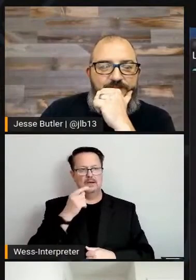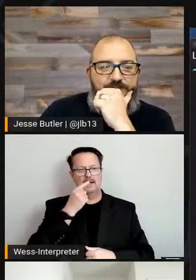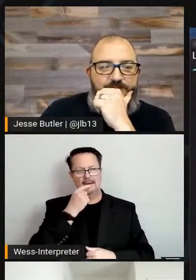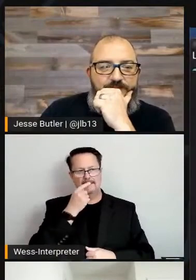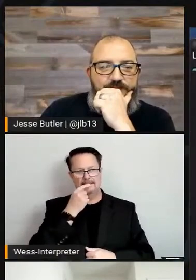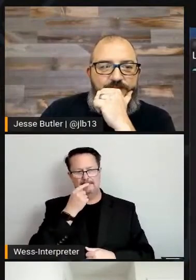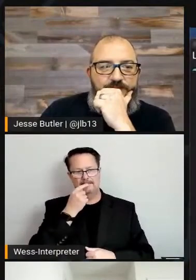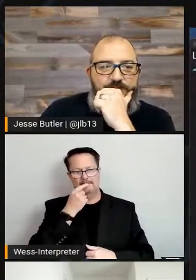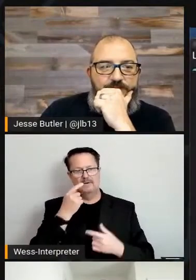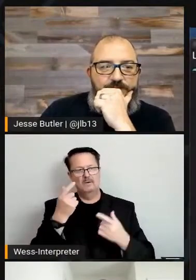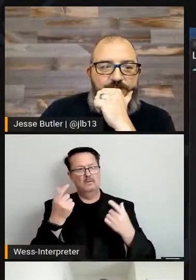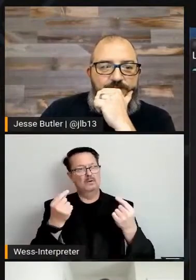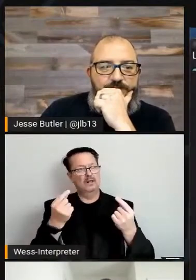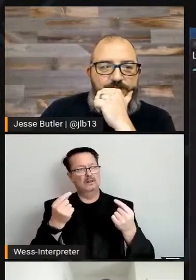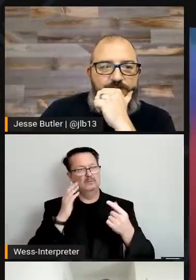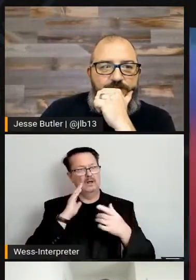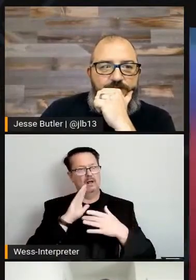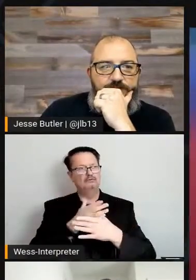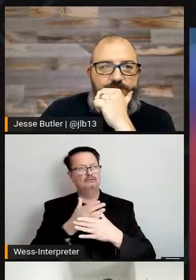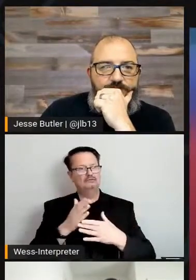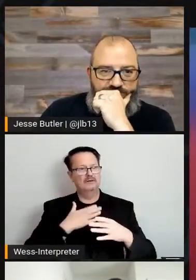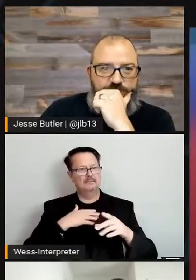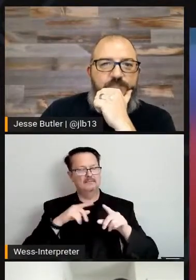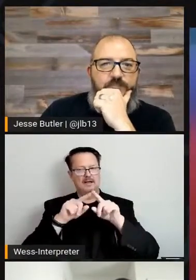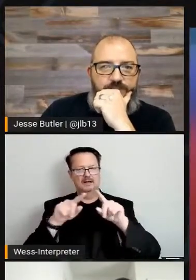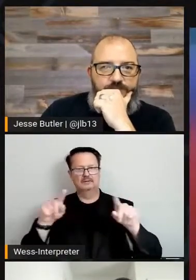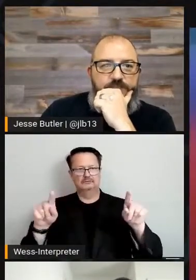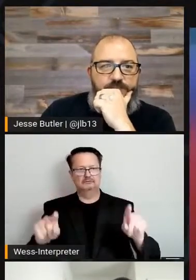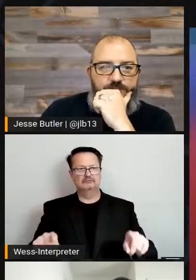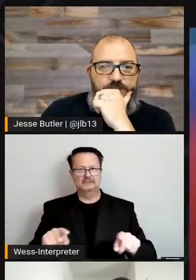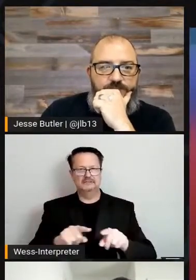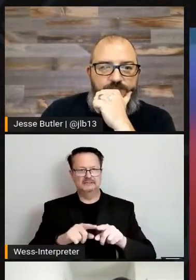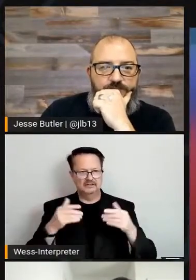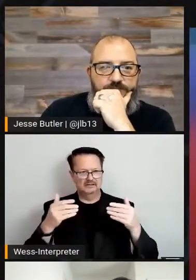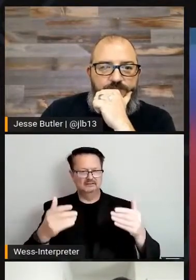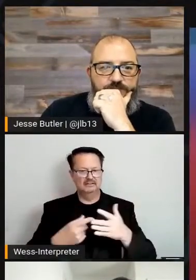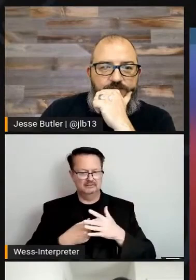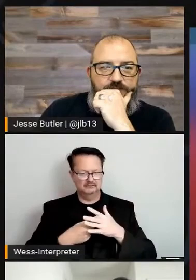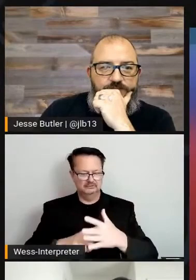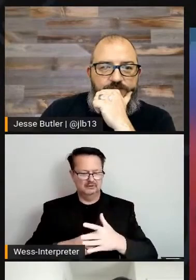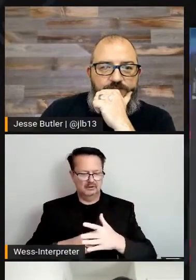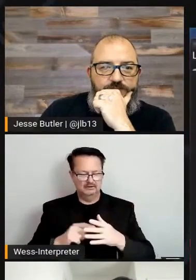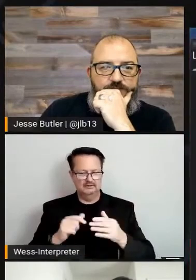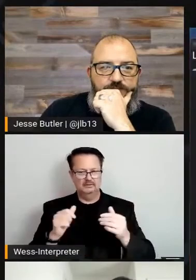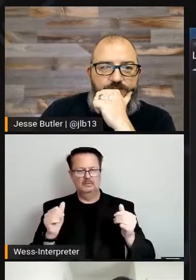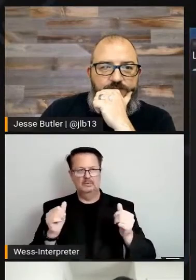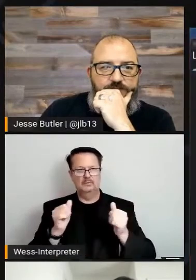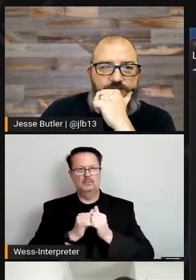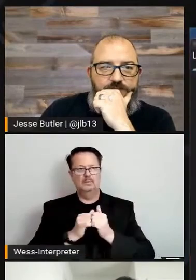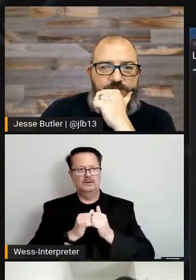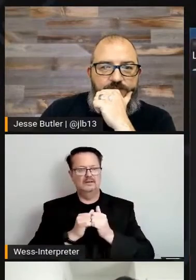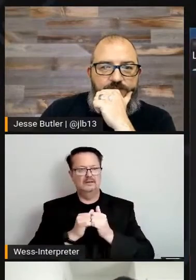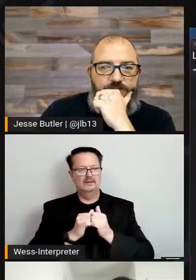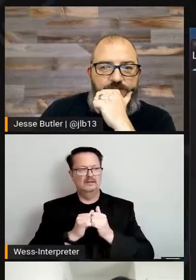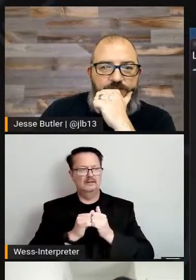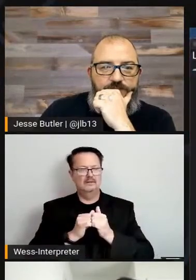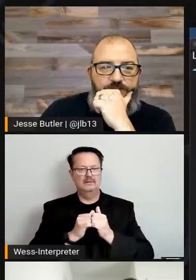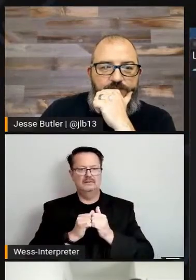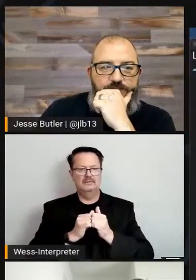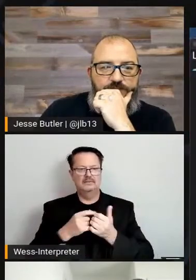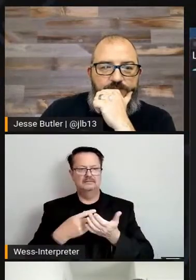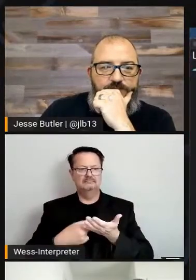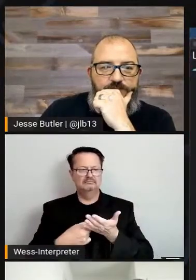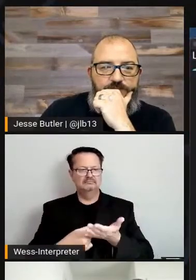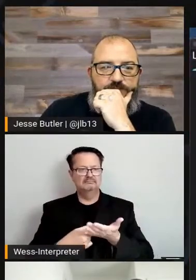what I'll do is I'll just share my screen and get started with our talks. I'm going to cover